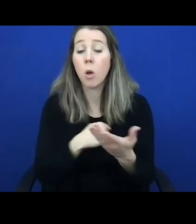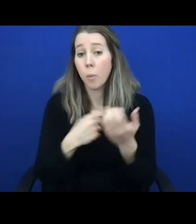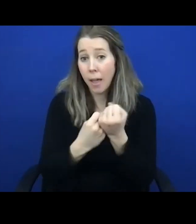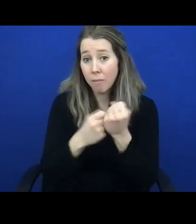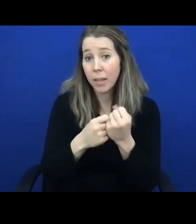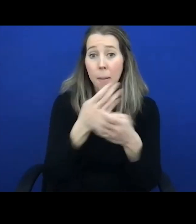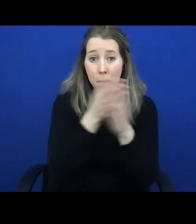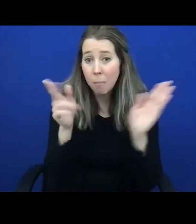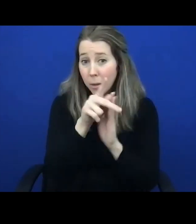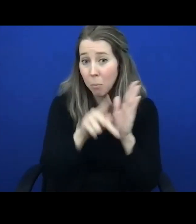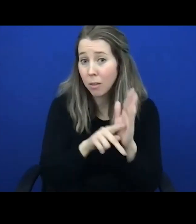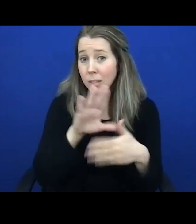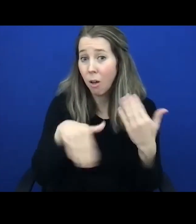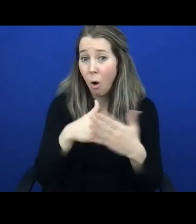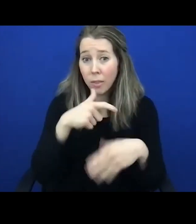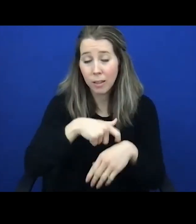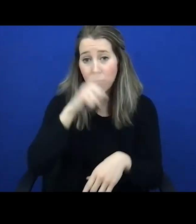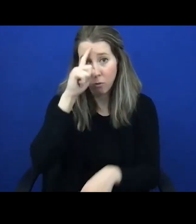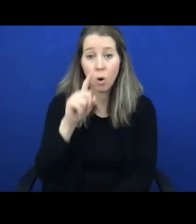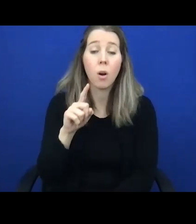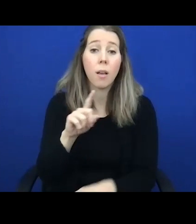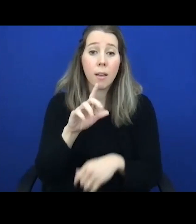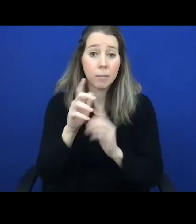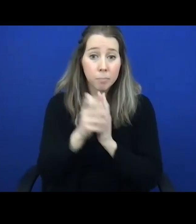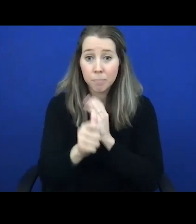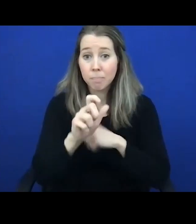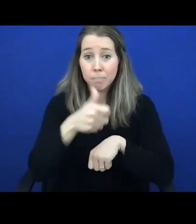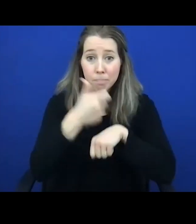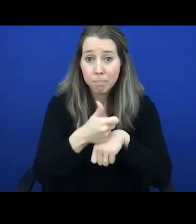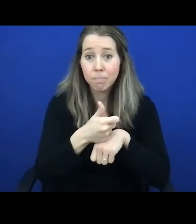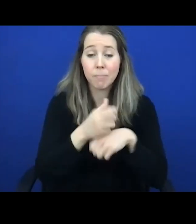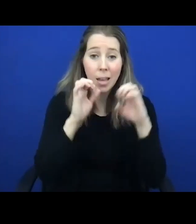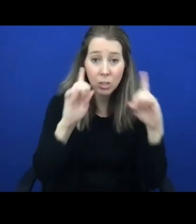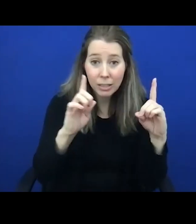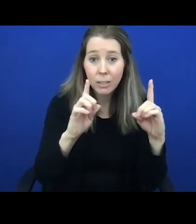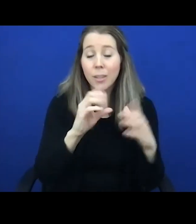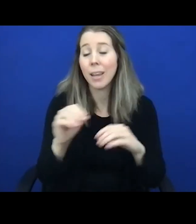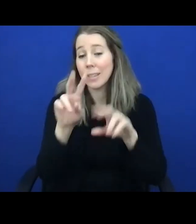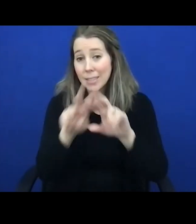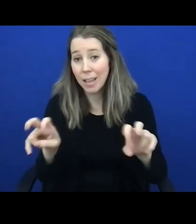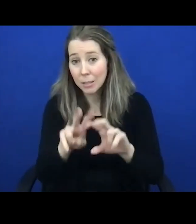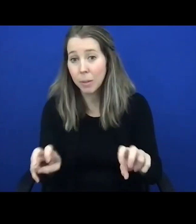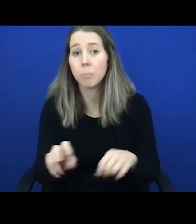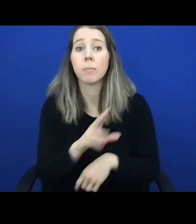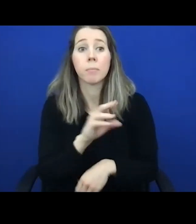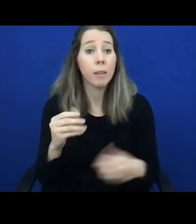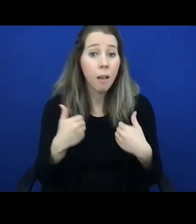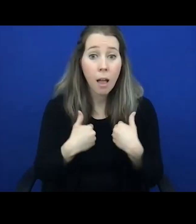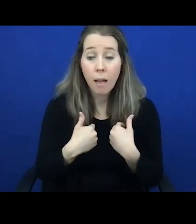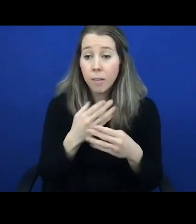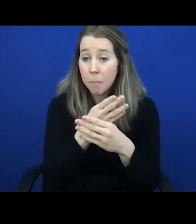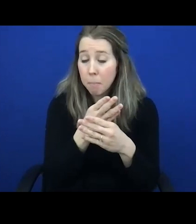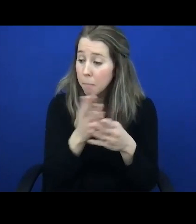realm all the time for competency-based education and direct assessment. And I do have a